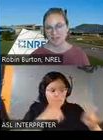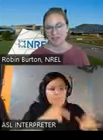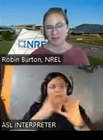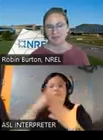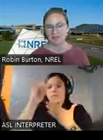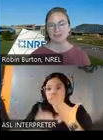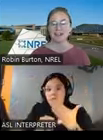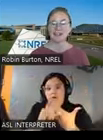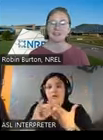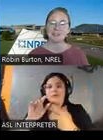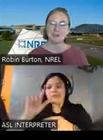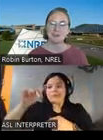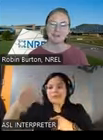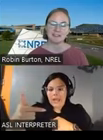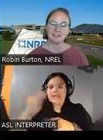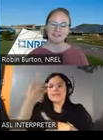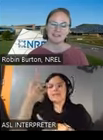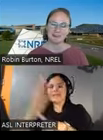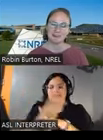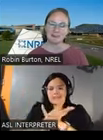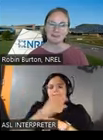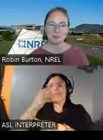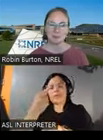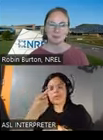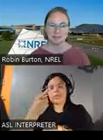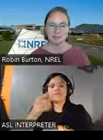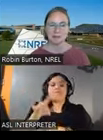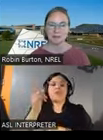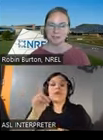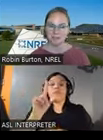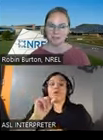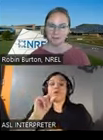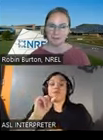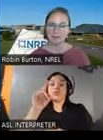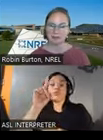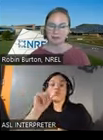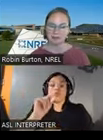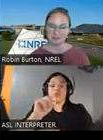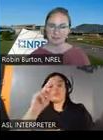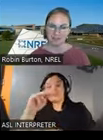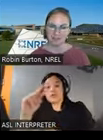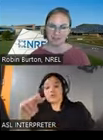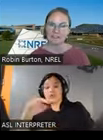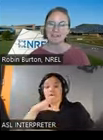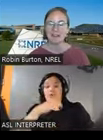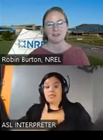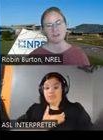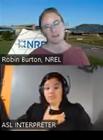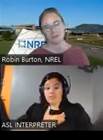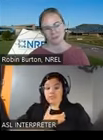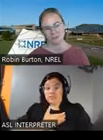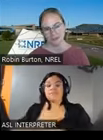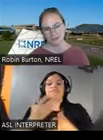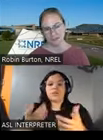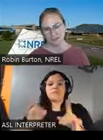next 6 months. At the 2 year mark, at the end of 2023, we'll present a comprehensive report and web-based visualizations of the